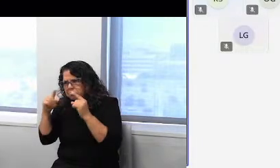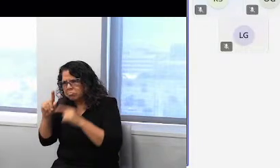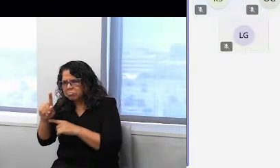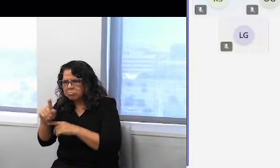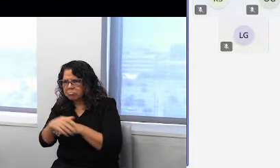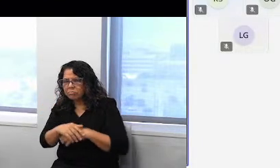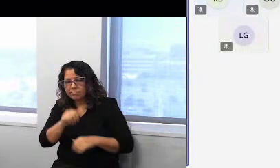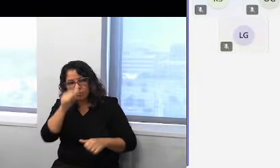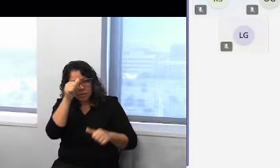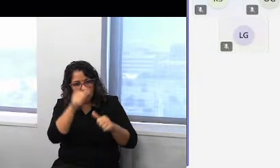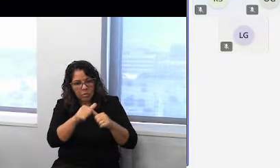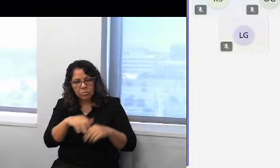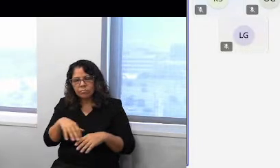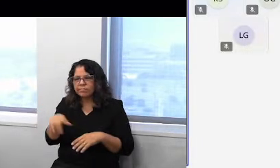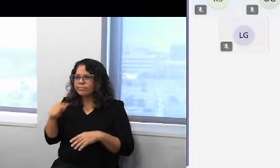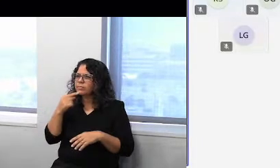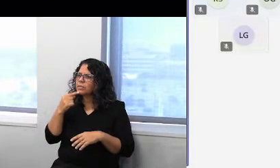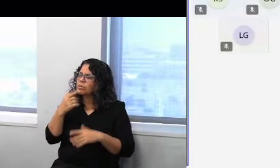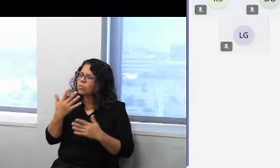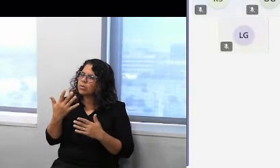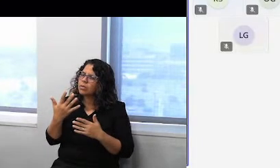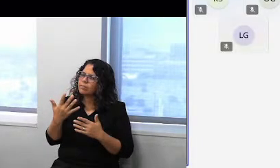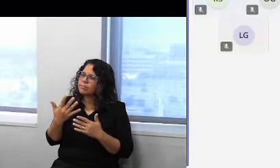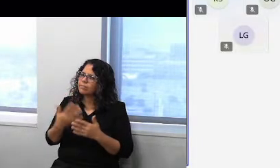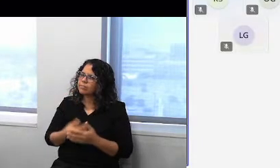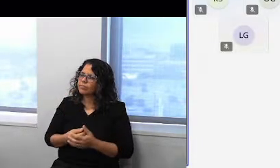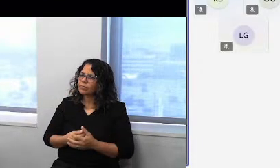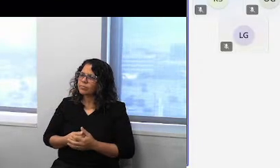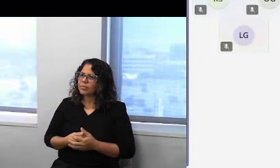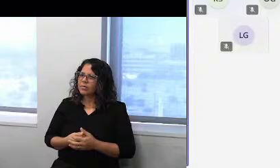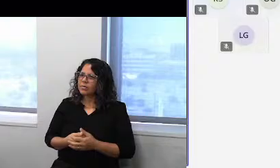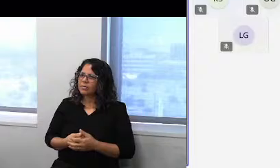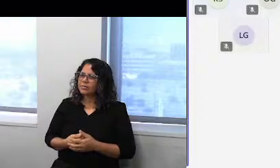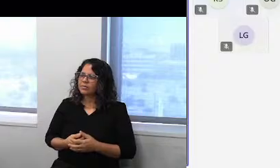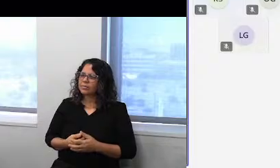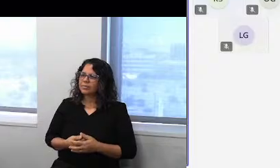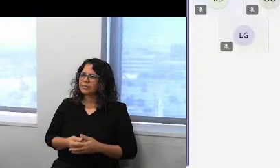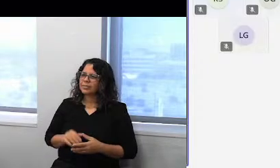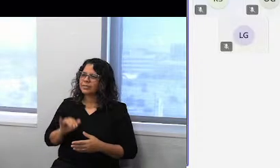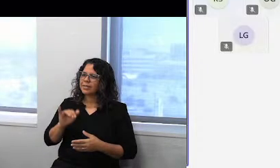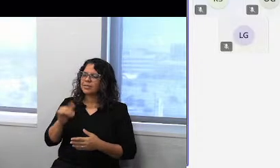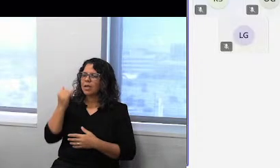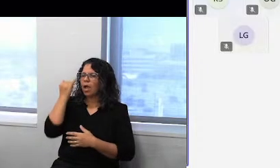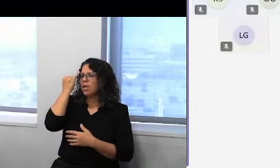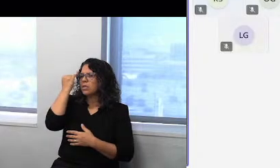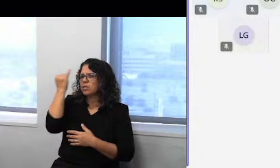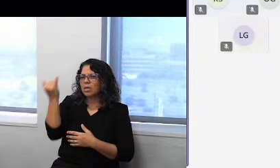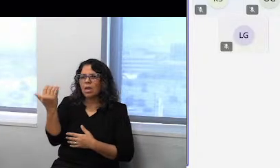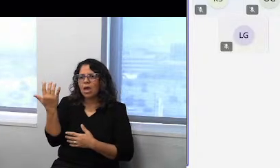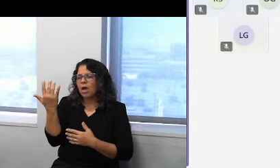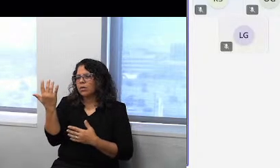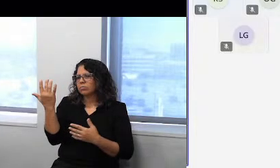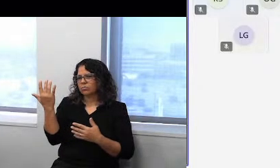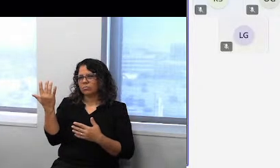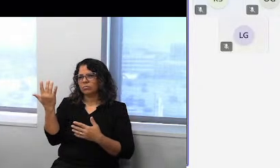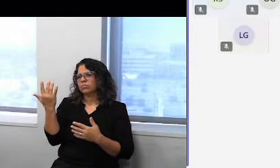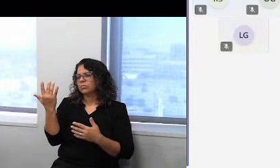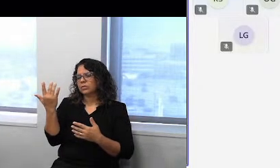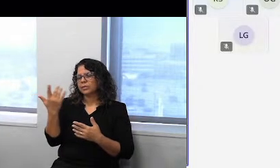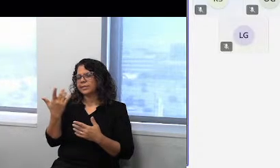that determined your planning in order to reach that objective, They right? could be used as one of the guardrails, right?